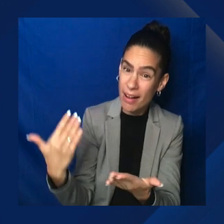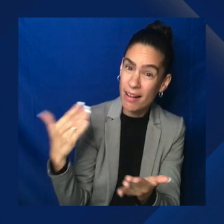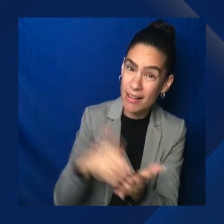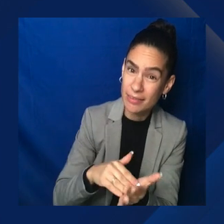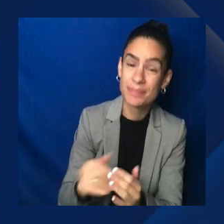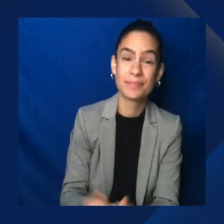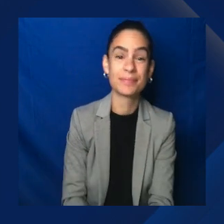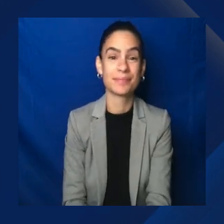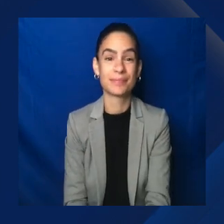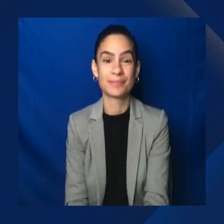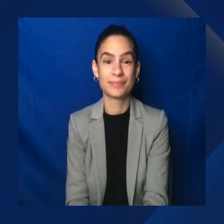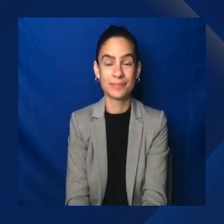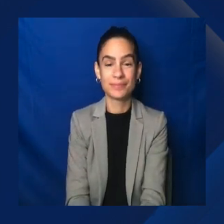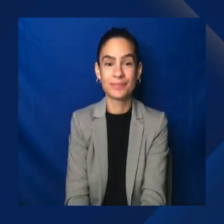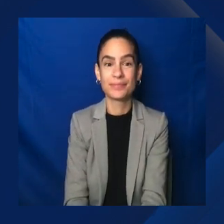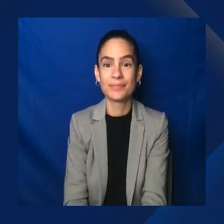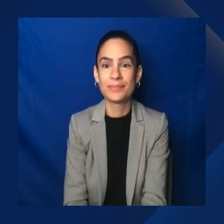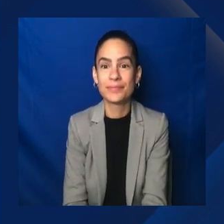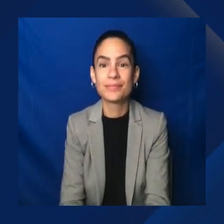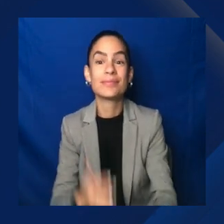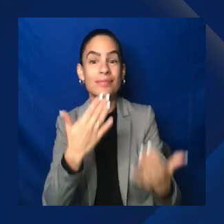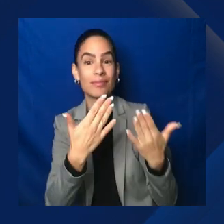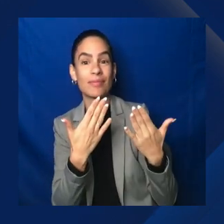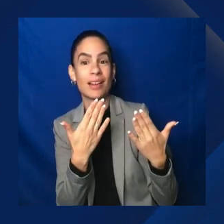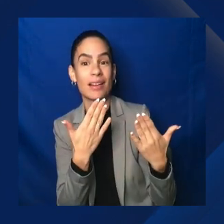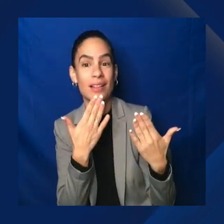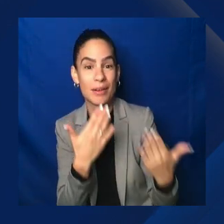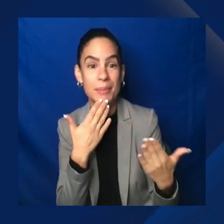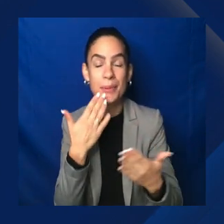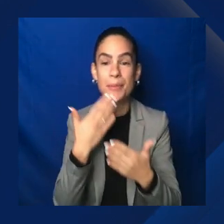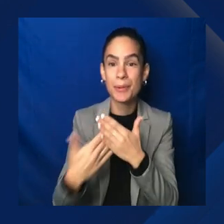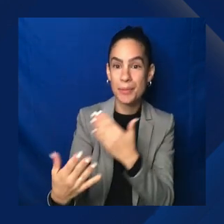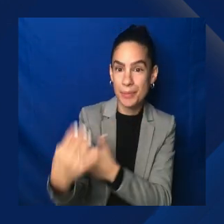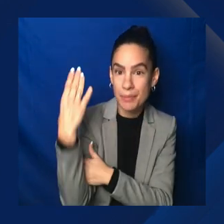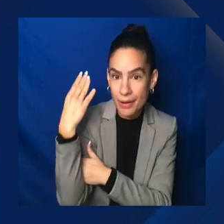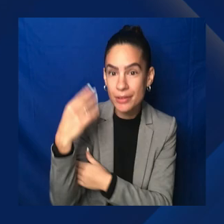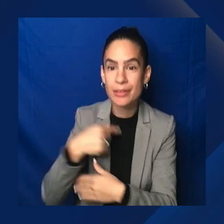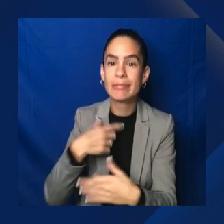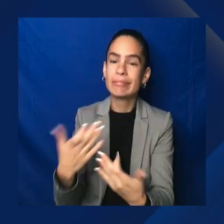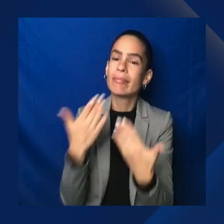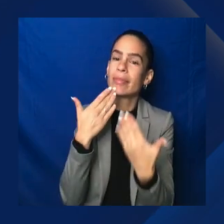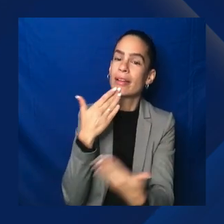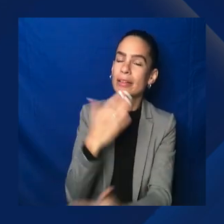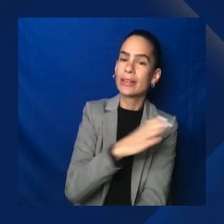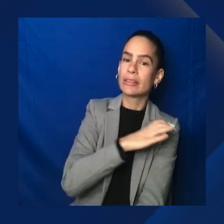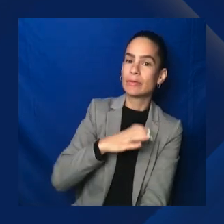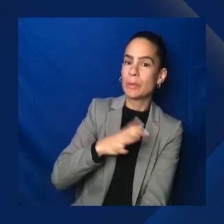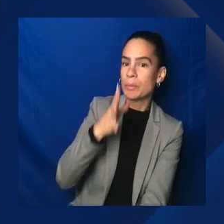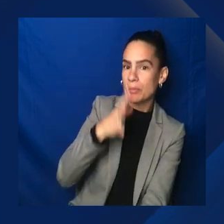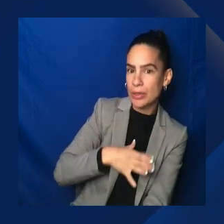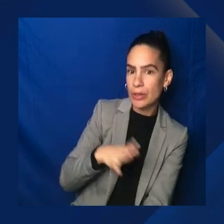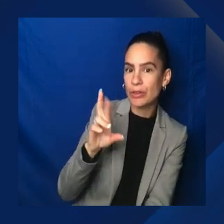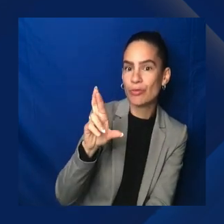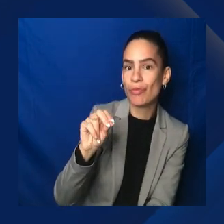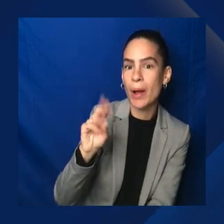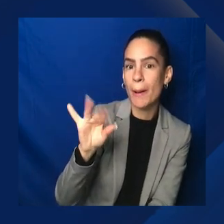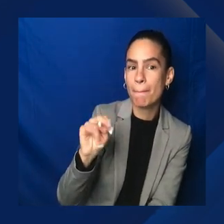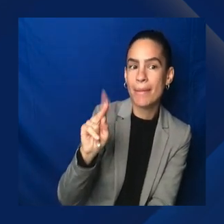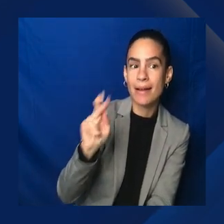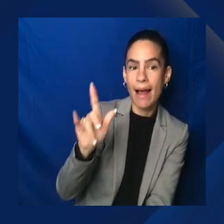welcome. Thank you. Good morning. I'd like to thank Congresswoman Robin Kelly for inviting me this morning to share my